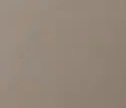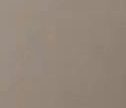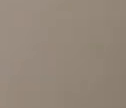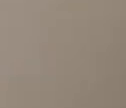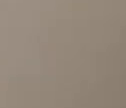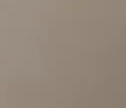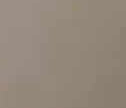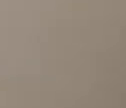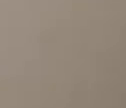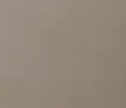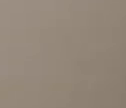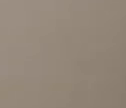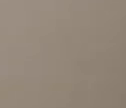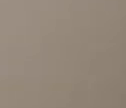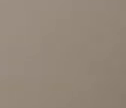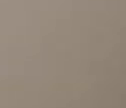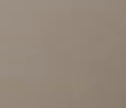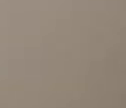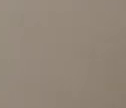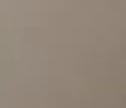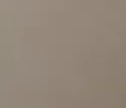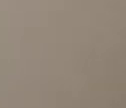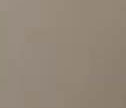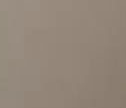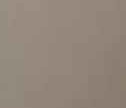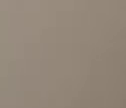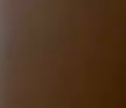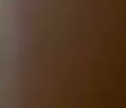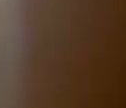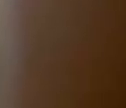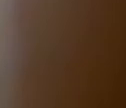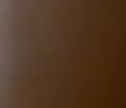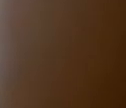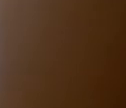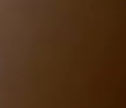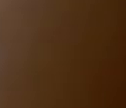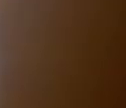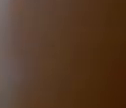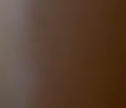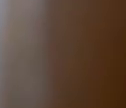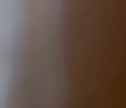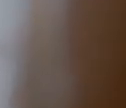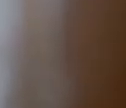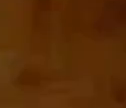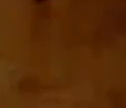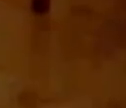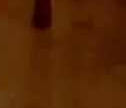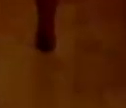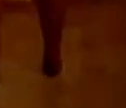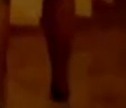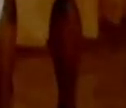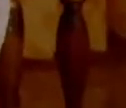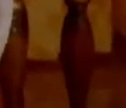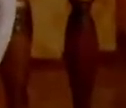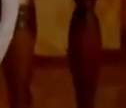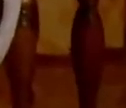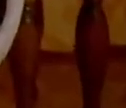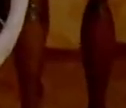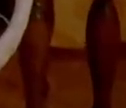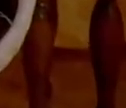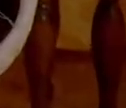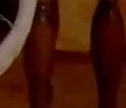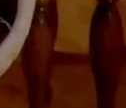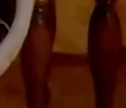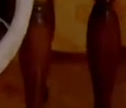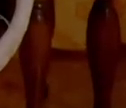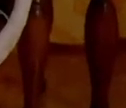Daddy, in school they say everybody should do the census. Oh no, that's the census people. I ain't got no time for that. Mommy,